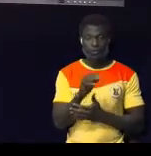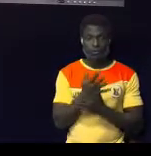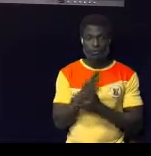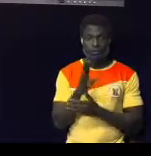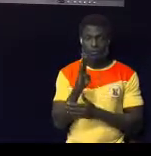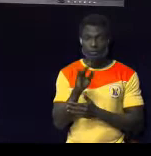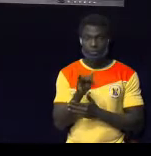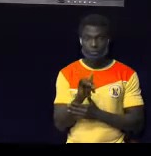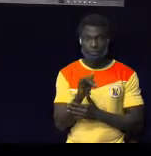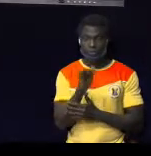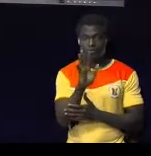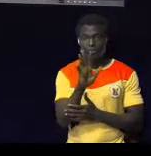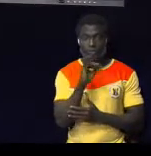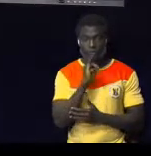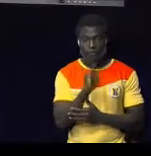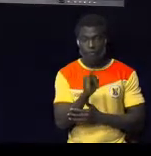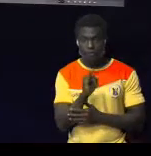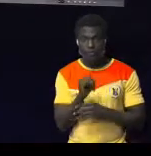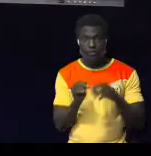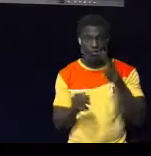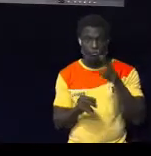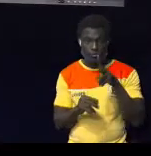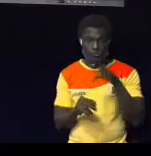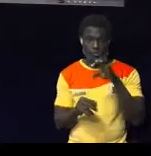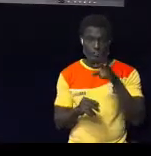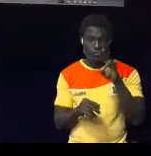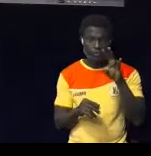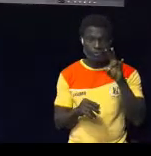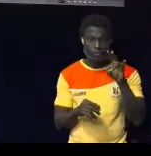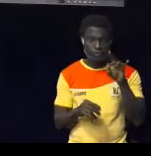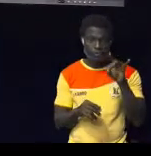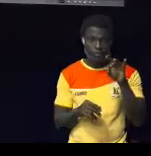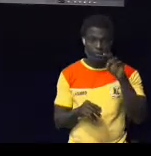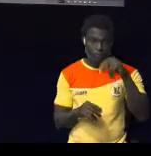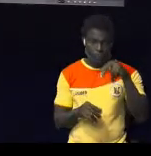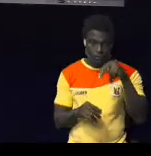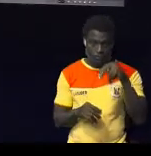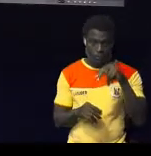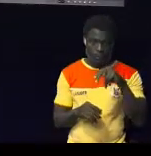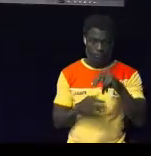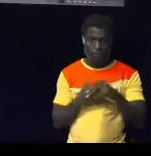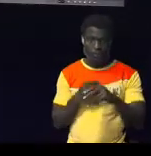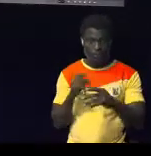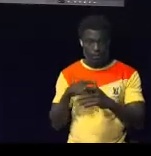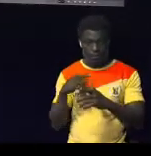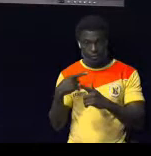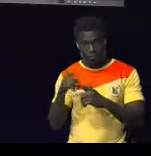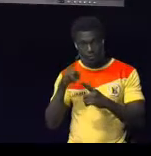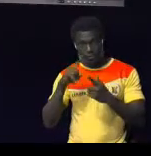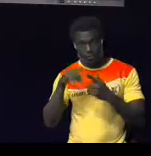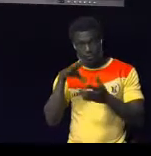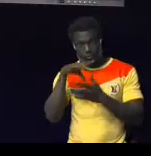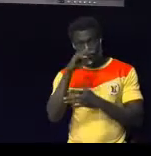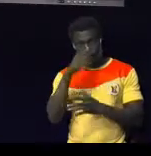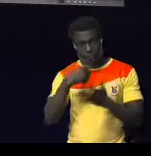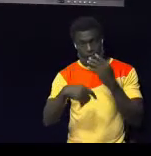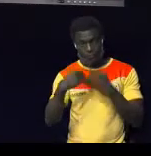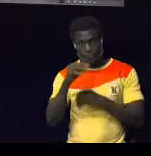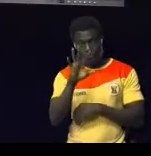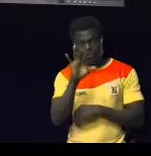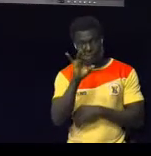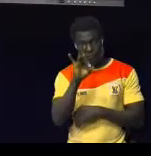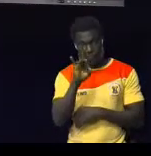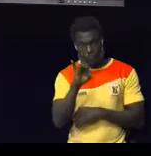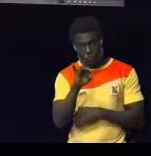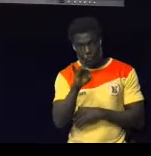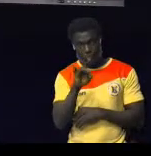1,340 divided by 5 is actually 268 naira. Then, to find the cost of